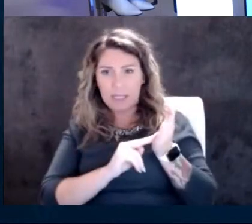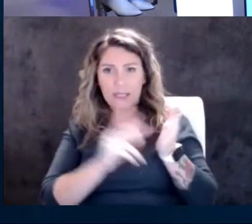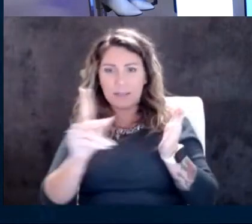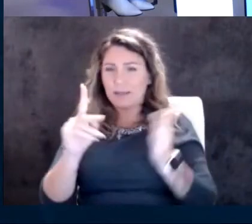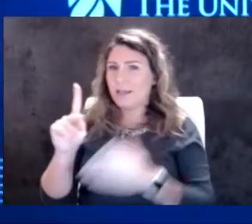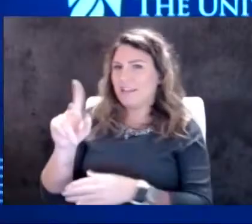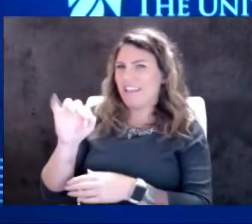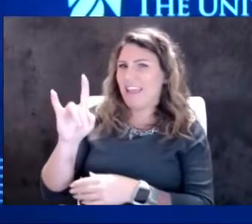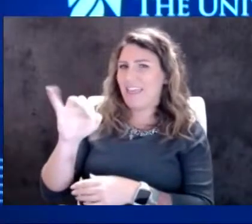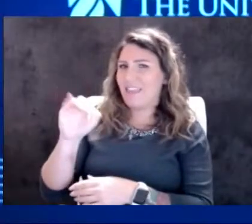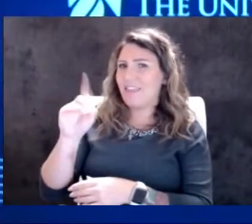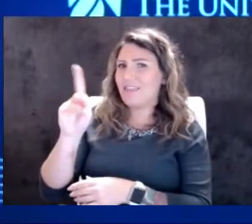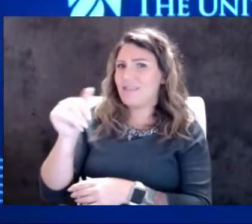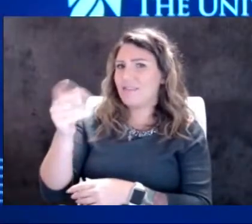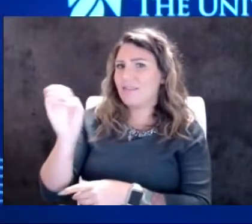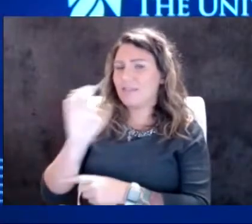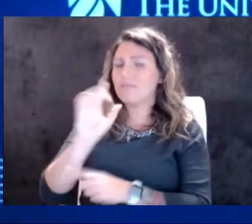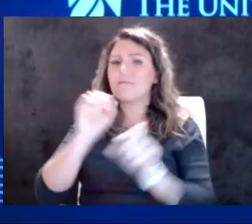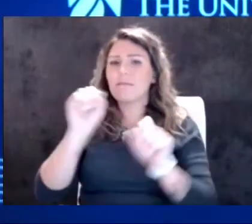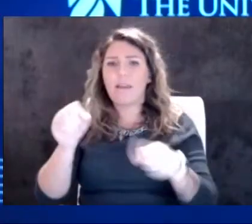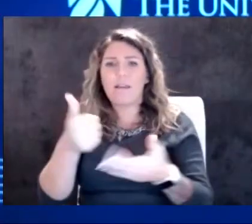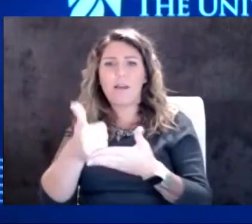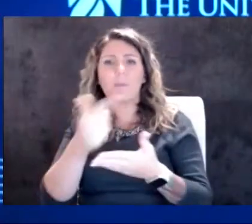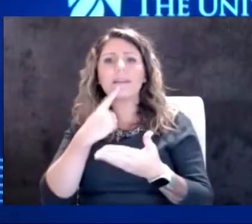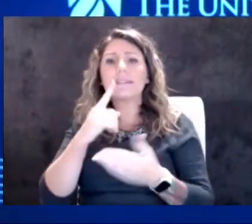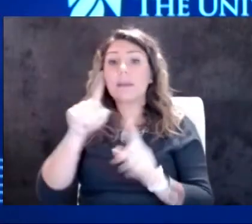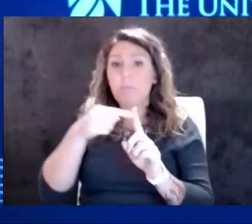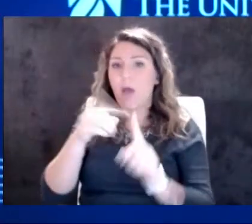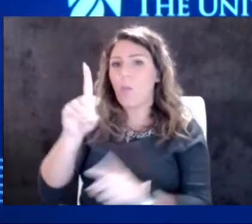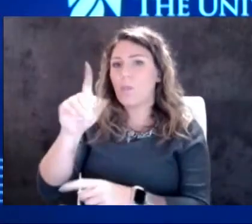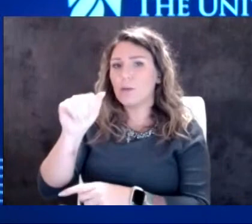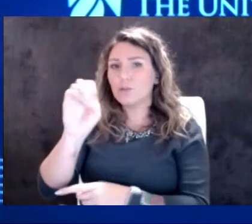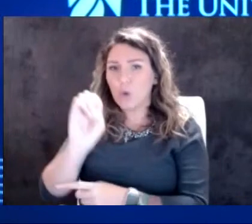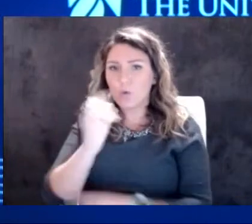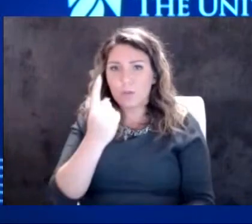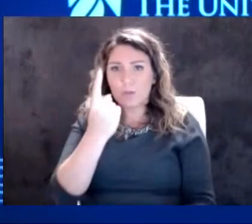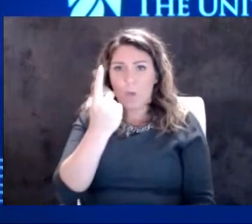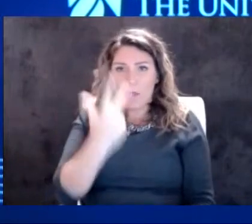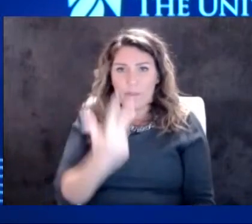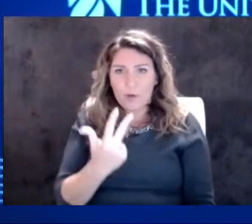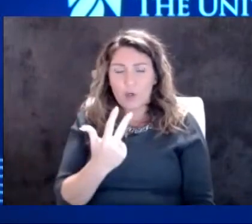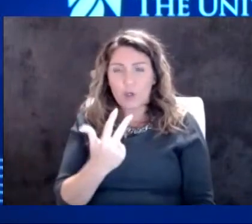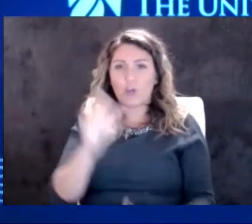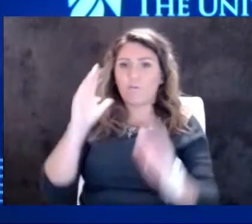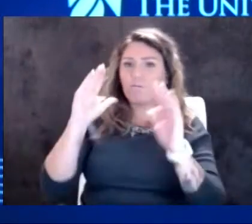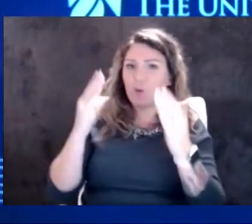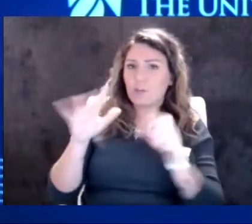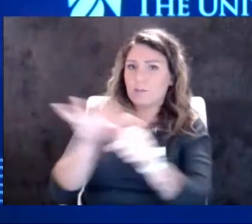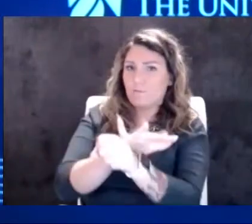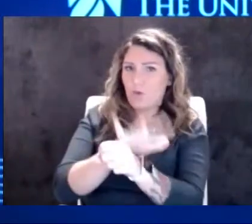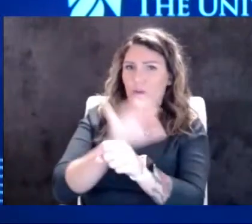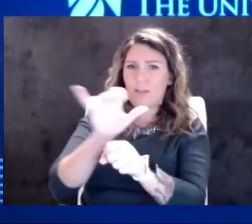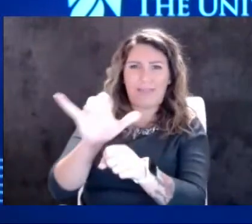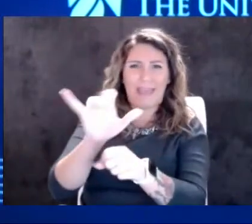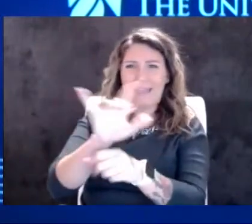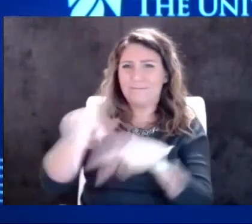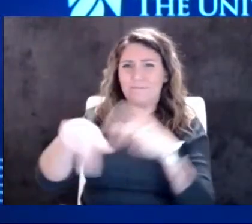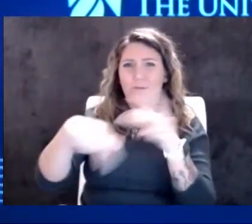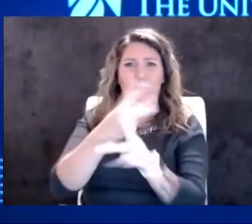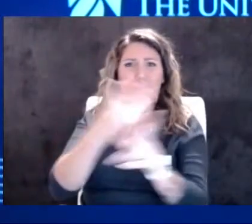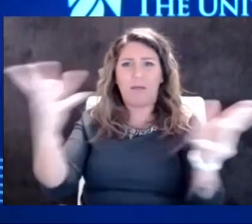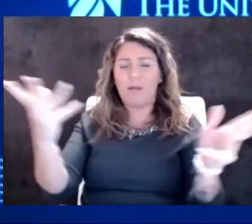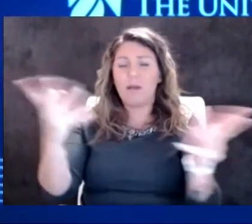bit, it's really, that's about the dosing. It's 1/3 the dose versus the full dose. That's the difference in the formulation. Otherwise, Catherine, same drug.